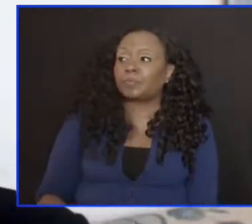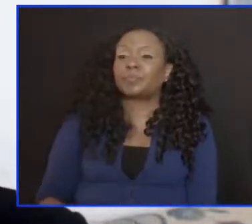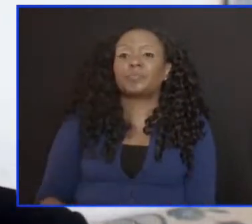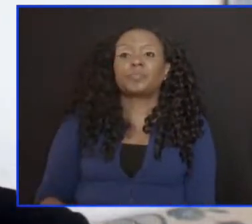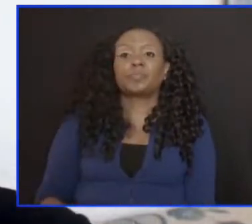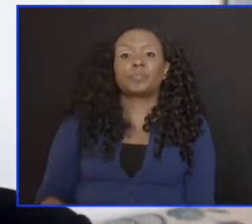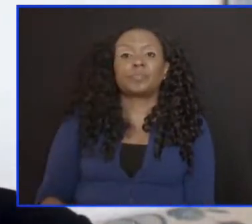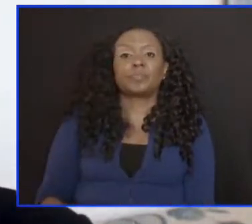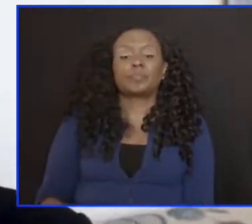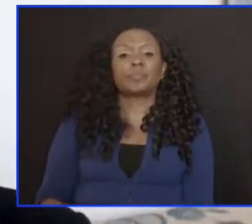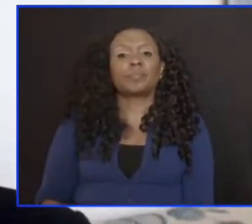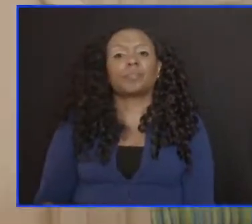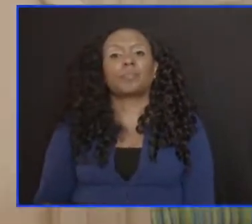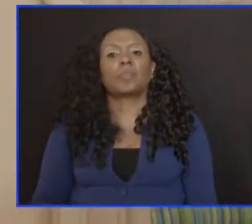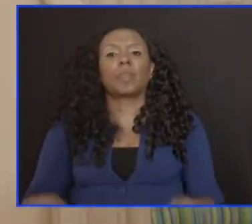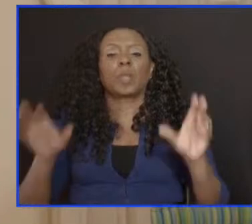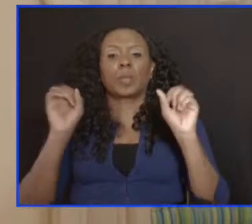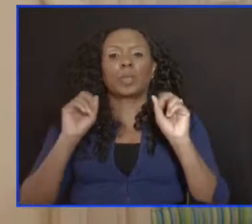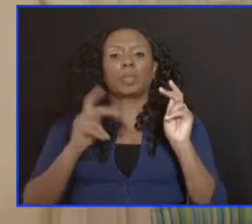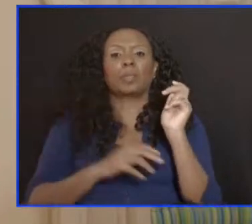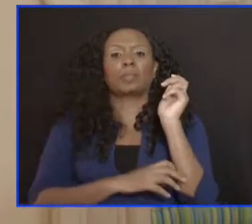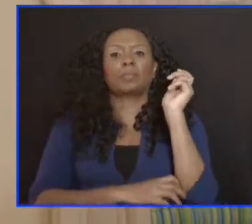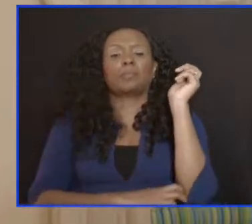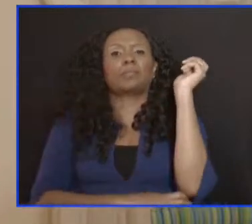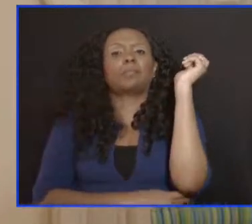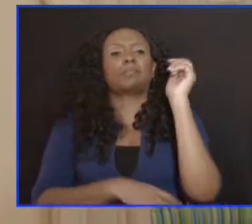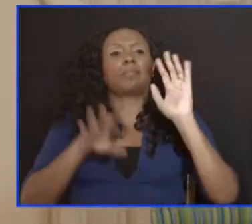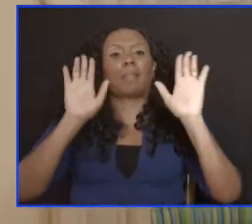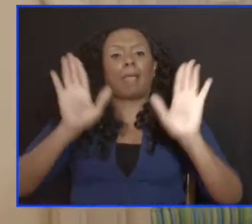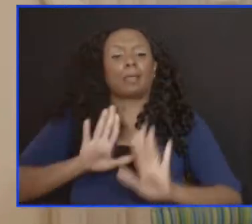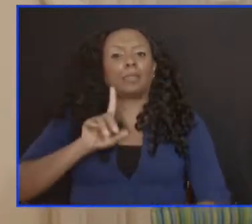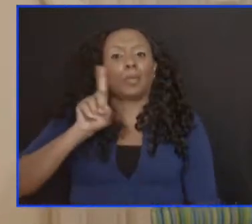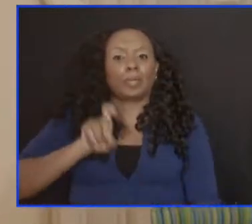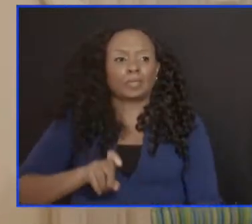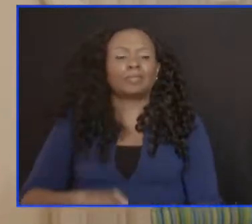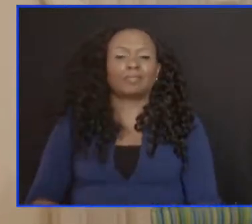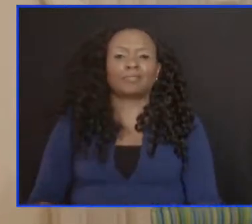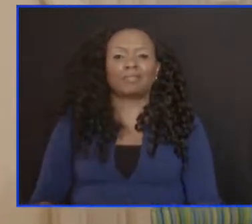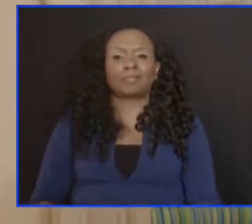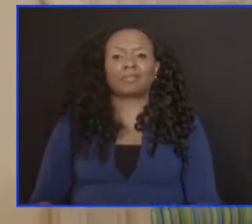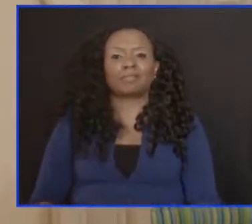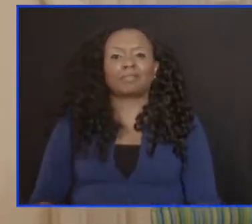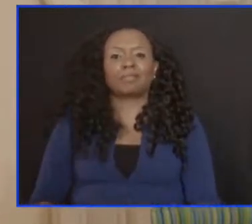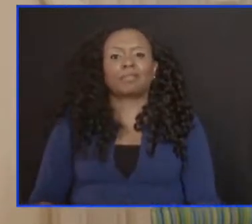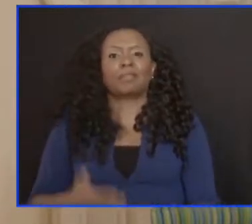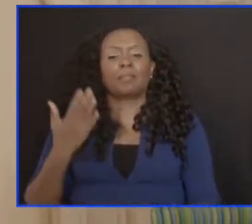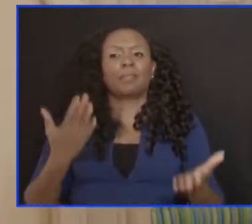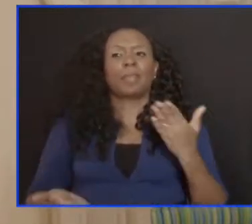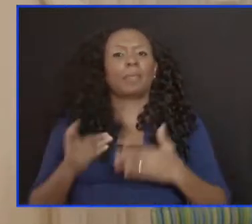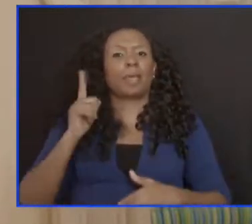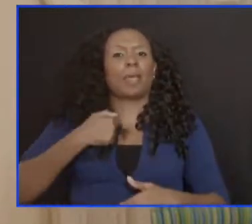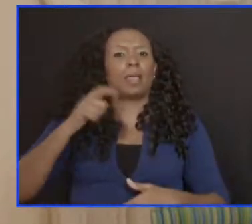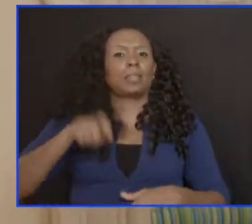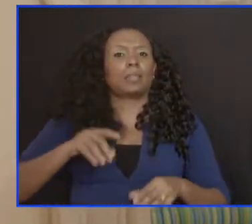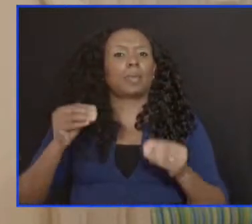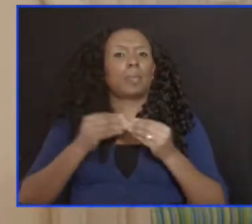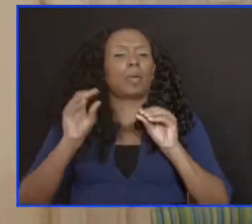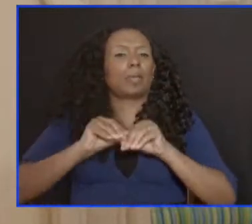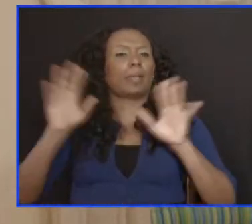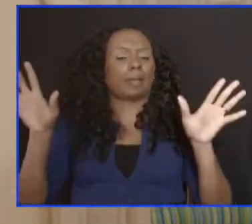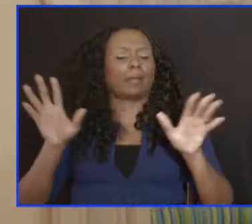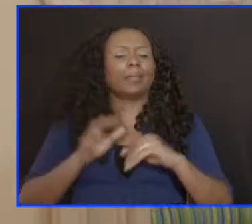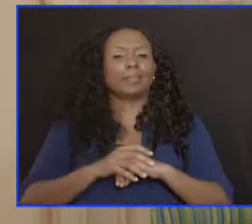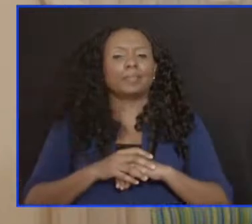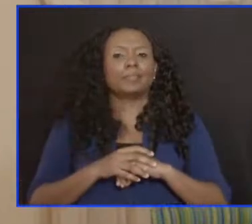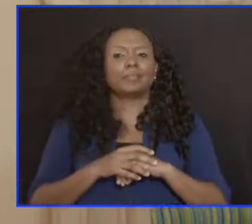Okay. So, David, that's an excellent question, and perhaps in my opening presentation, I should have made those areas